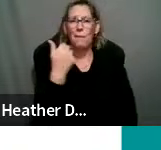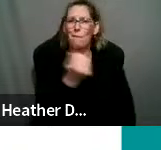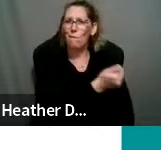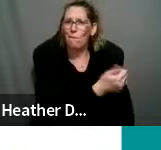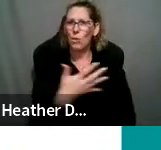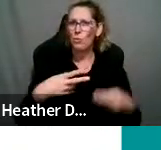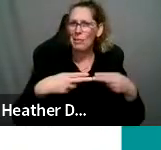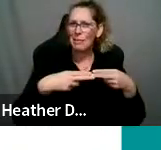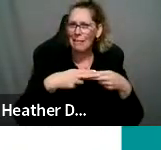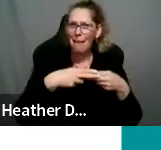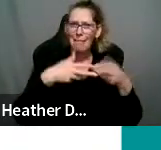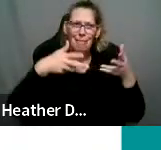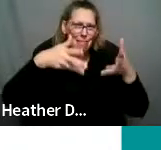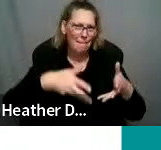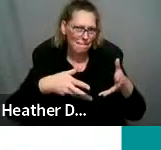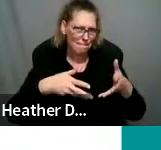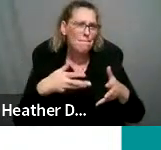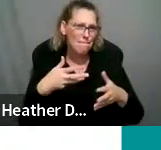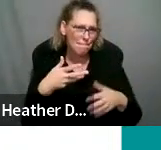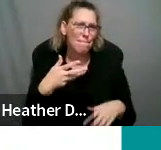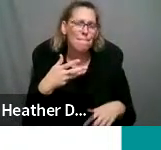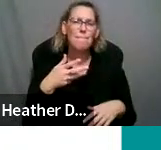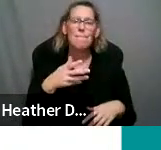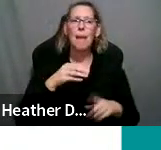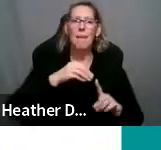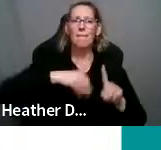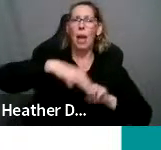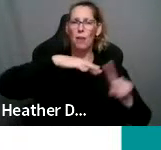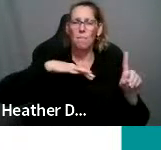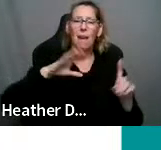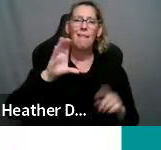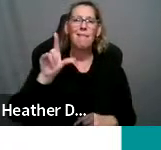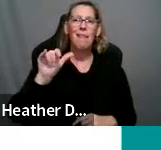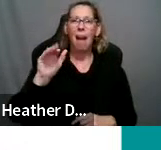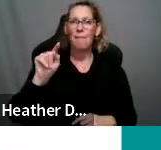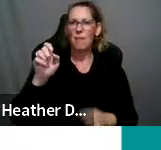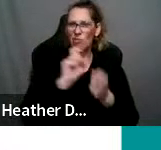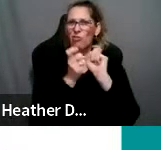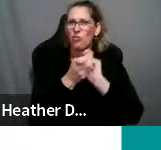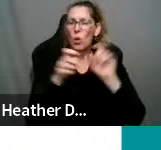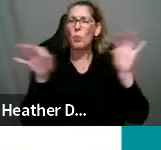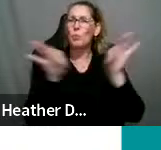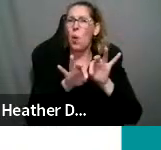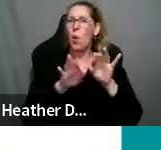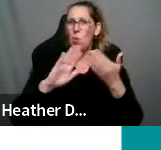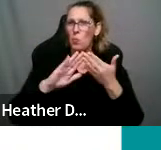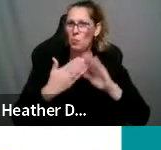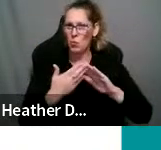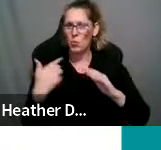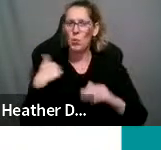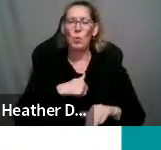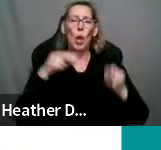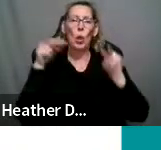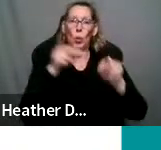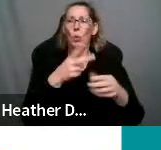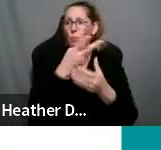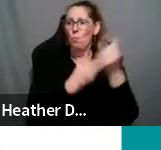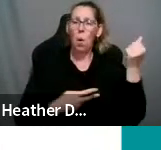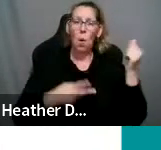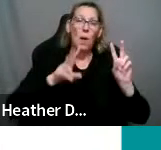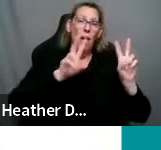here. Environmental climate change is certainly that's important to the community. We've looked at both